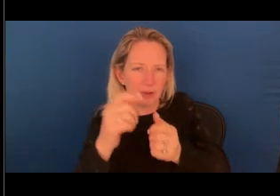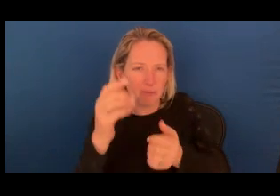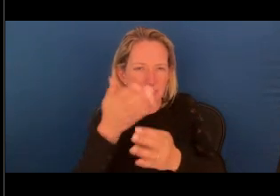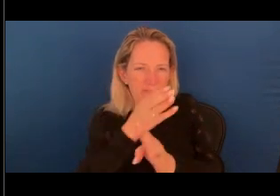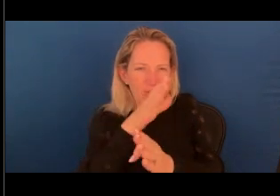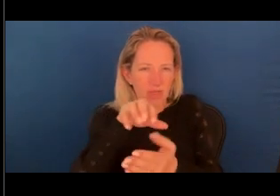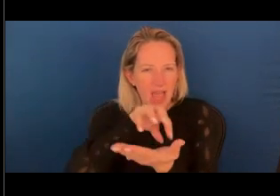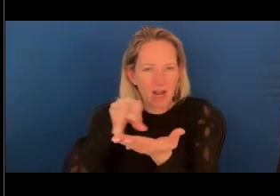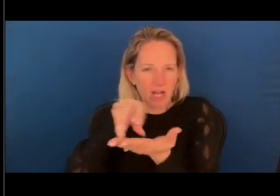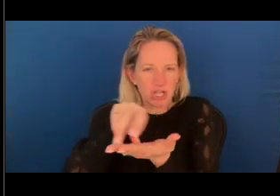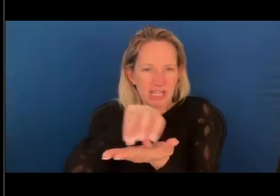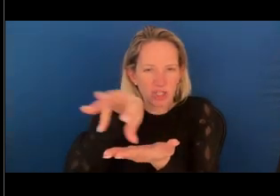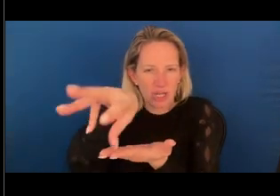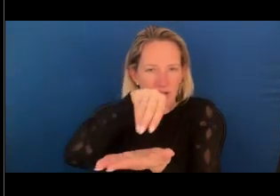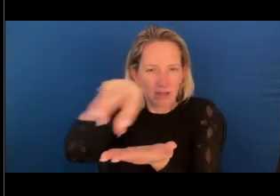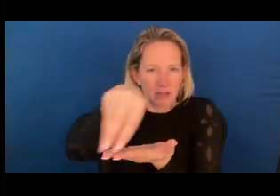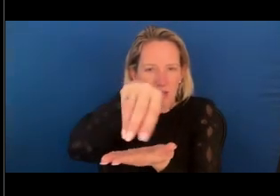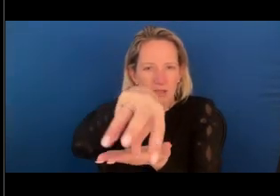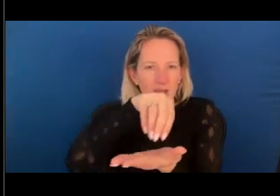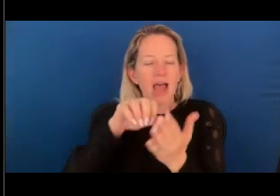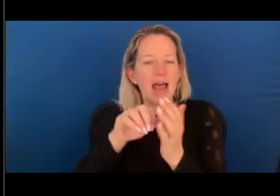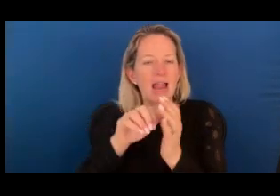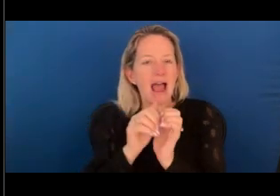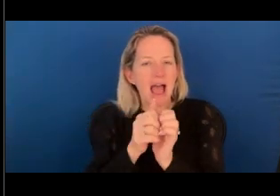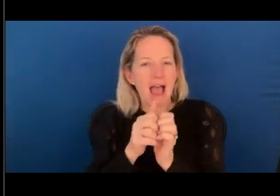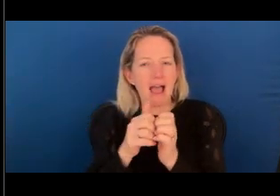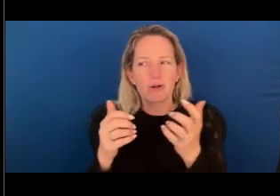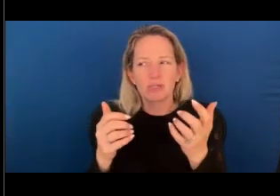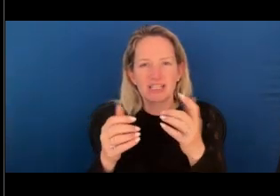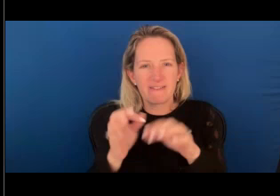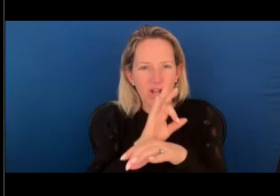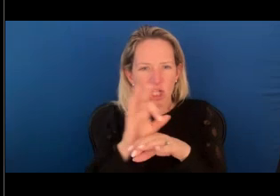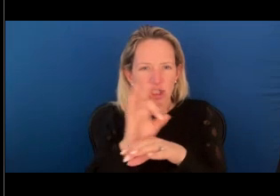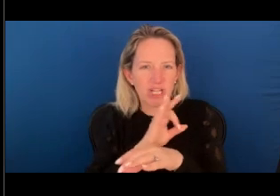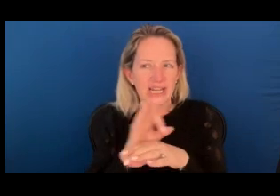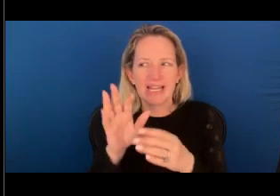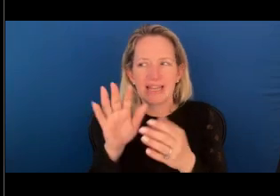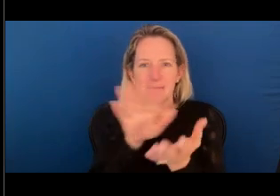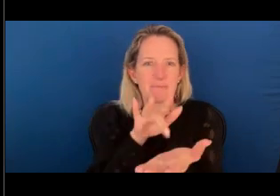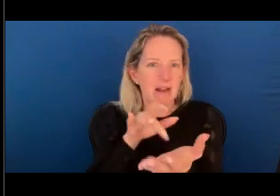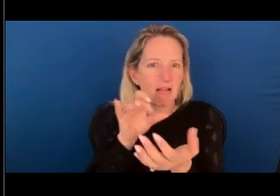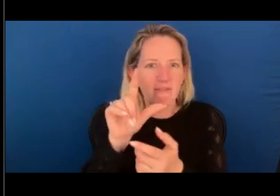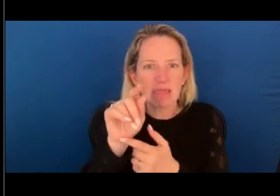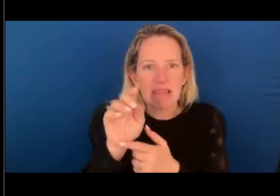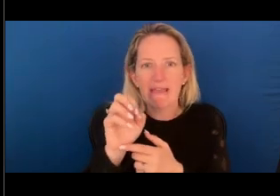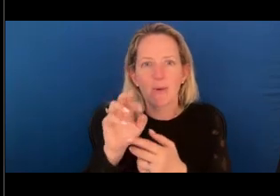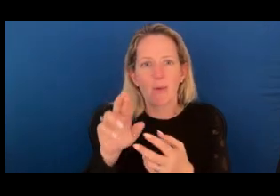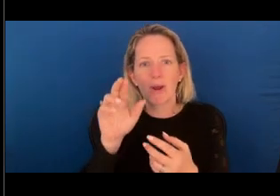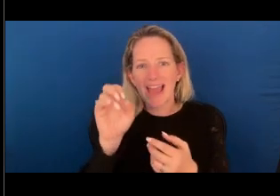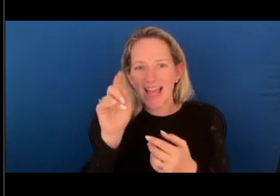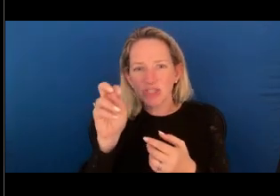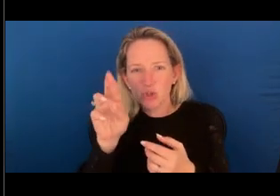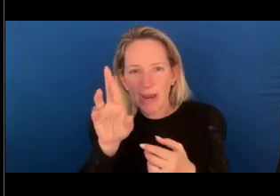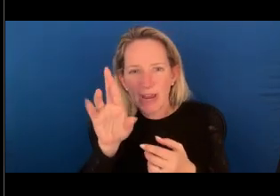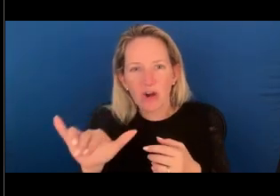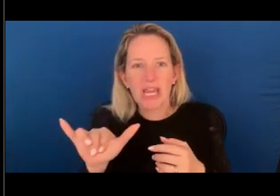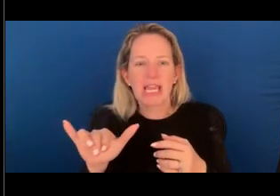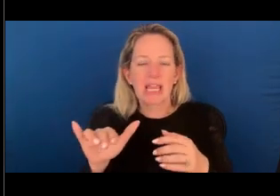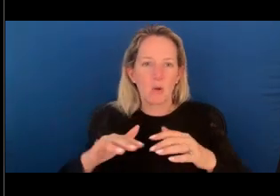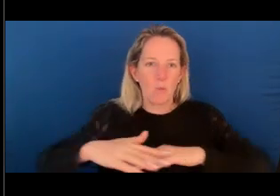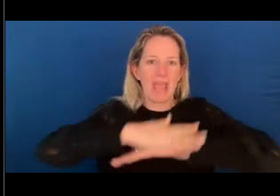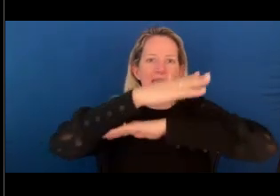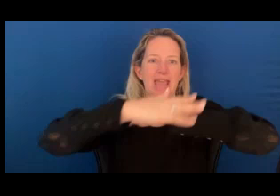And also, how does it function in very high turbidity environments? So if you're like in the middle of a lake or in an estuary where there's quite a lot of bigger waves,